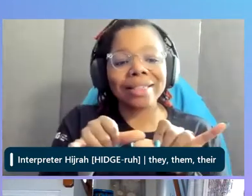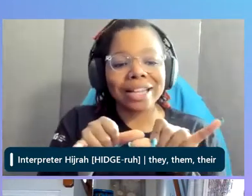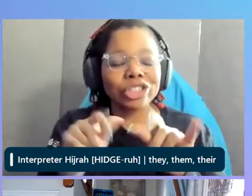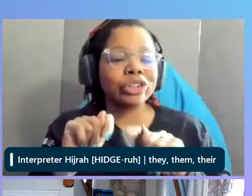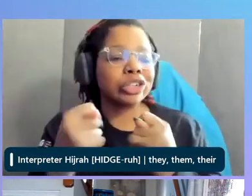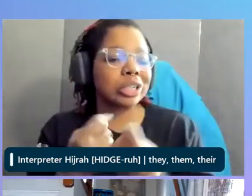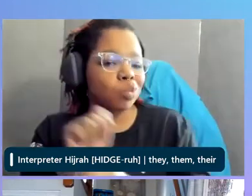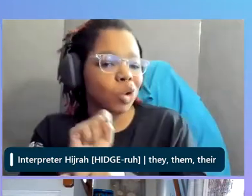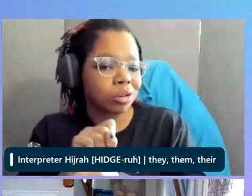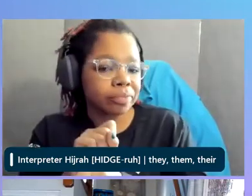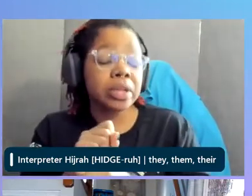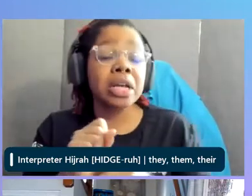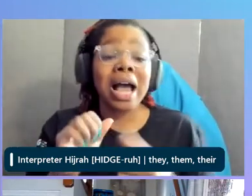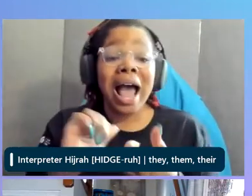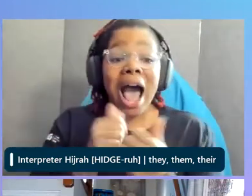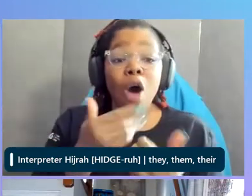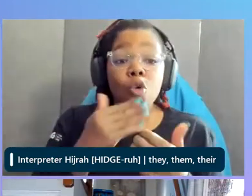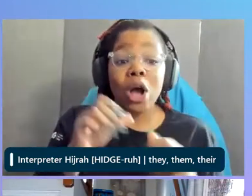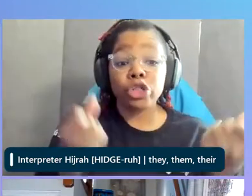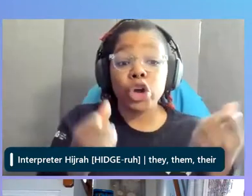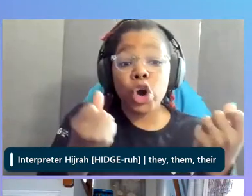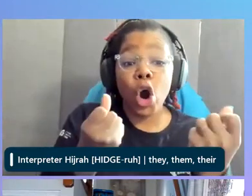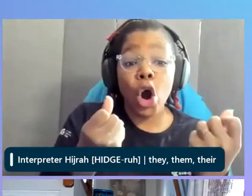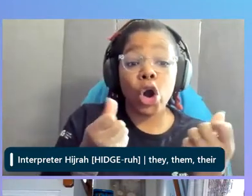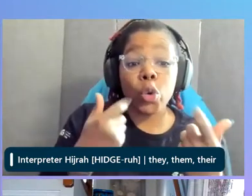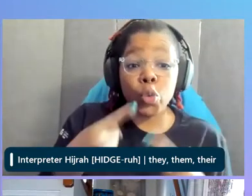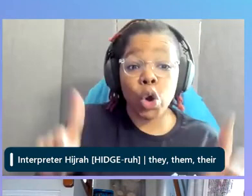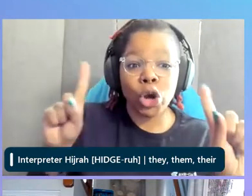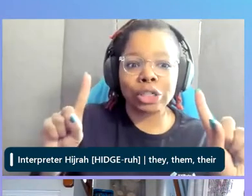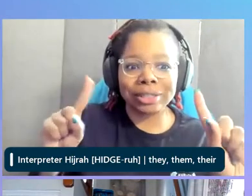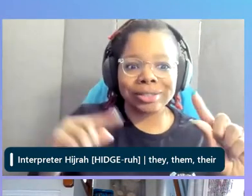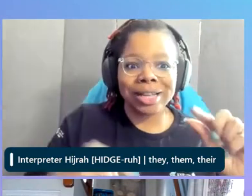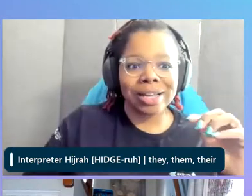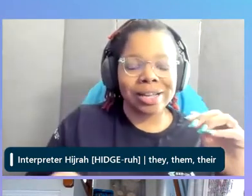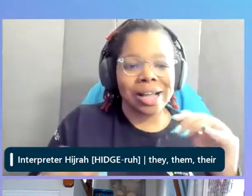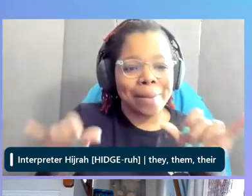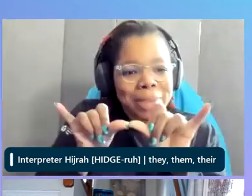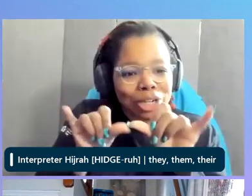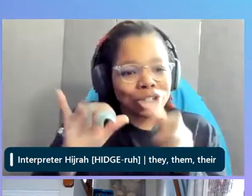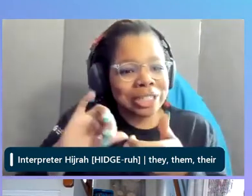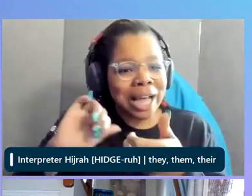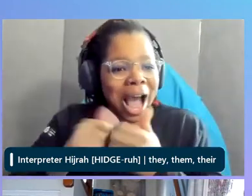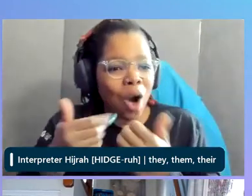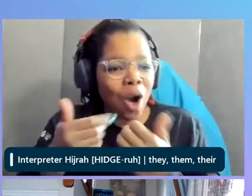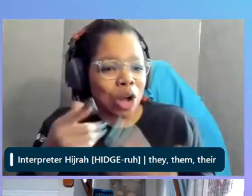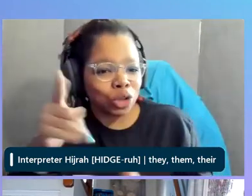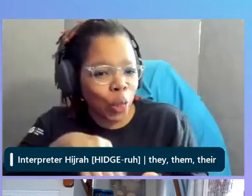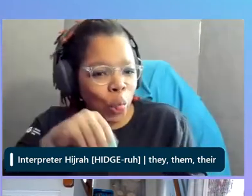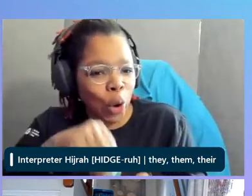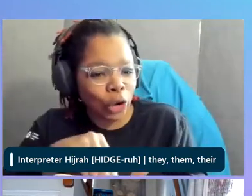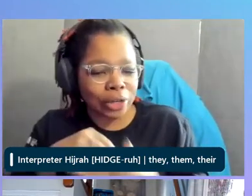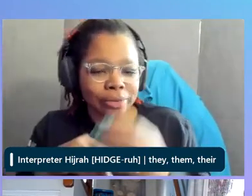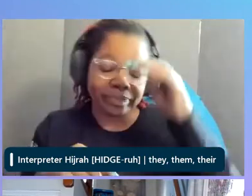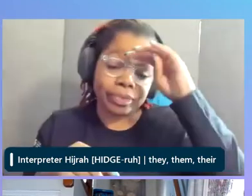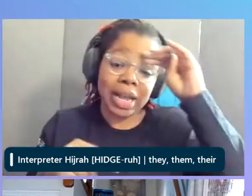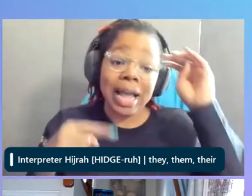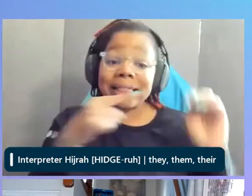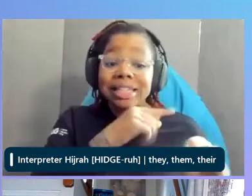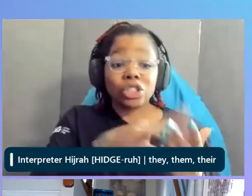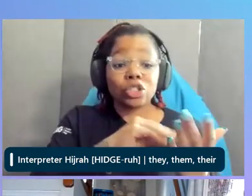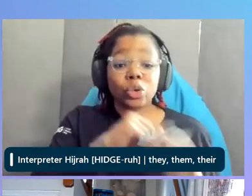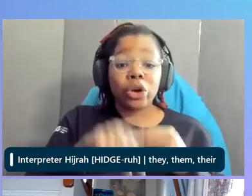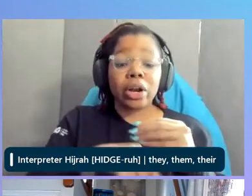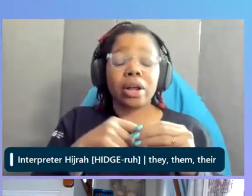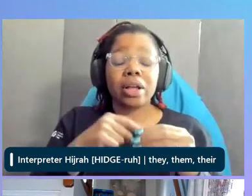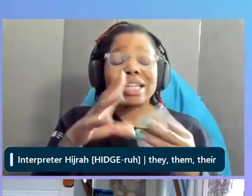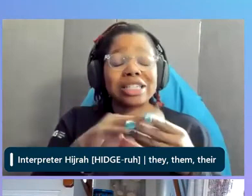teamwork. And how well the car works is a measure of how much you've learned, right? You're aligning those things. This, by the way, is a story about a West